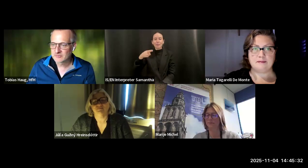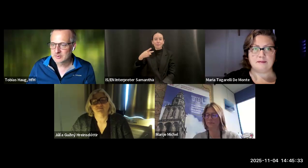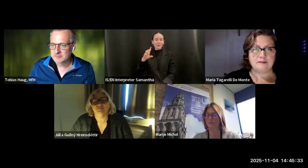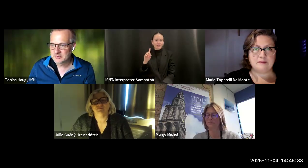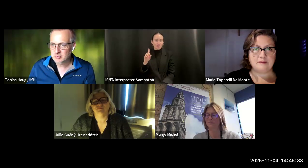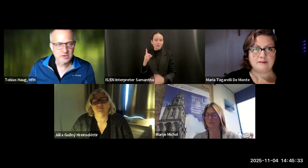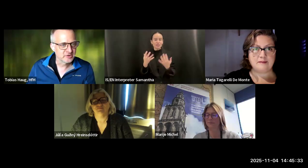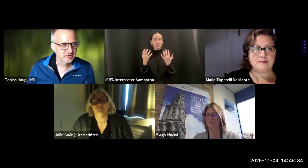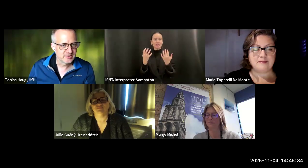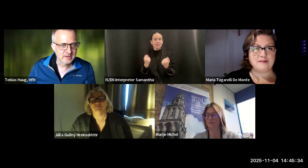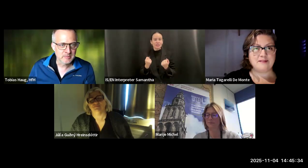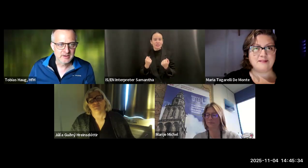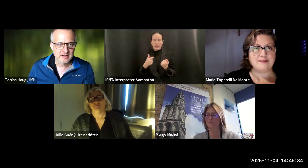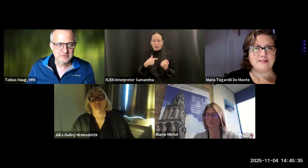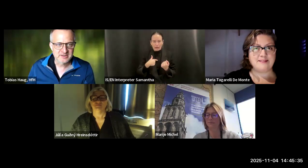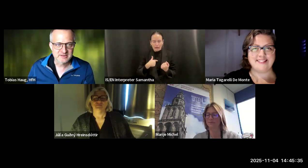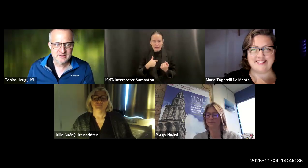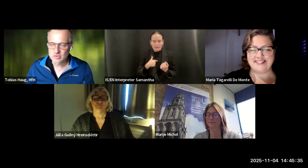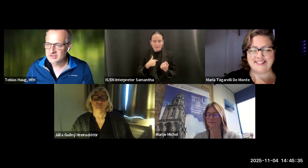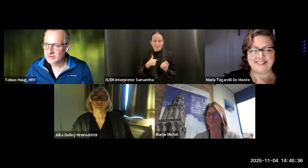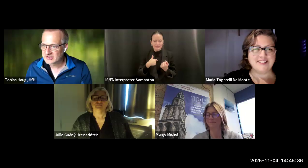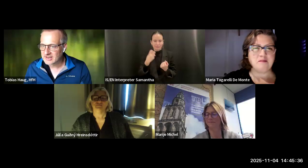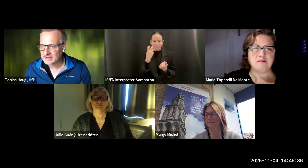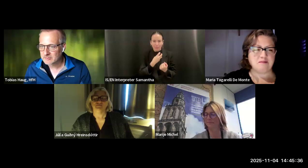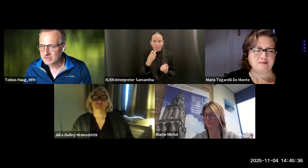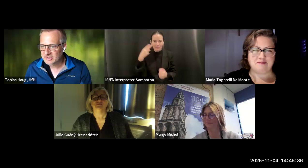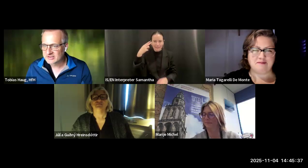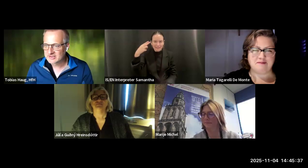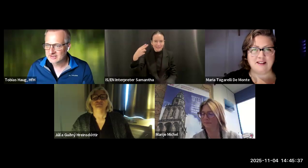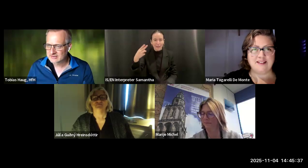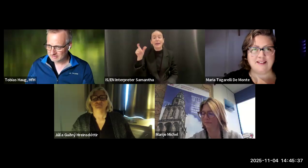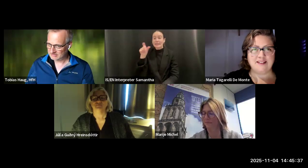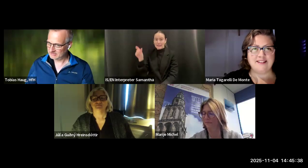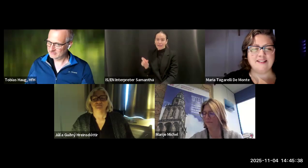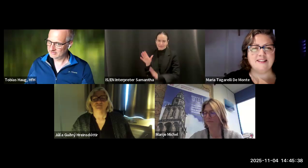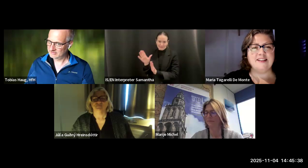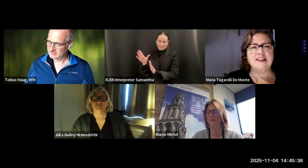guess I totally will mispronounce your name and everything that should sound Italian. Maria.